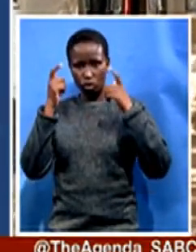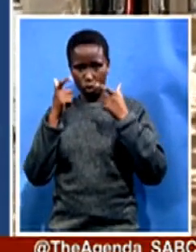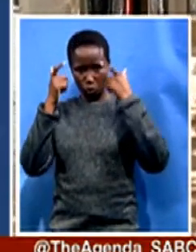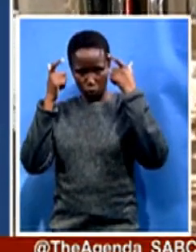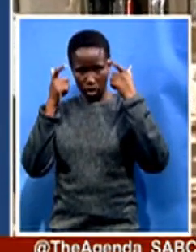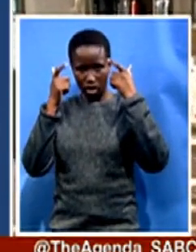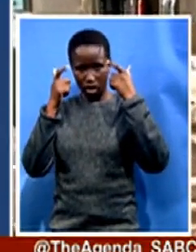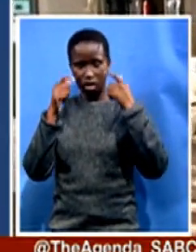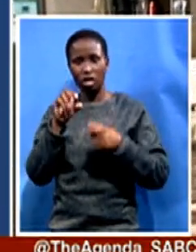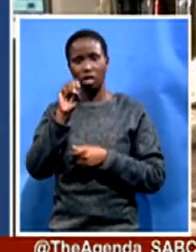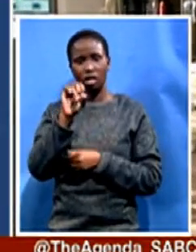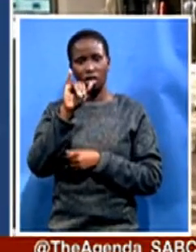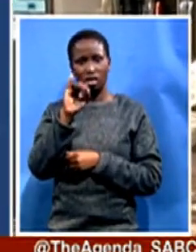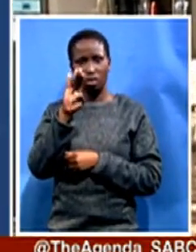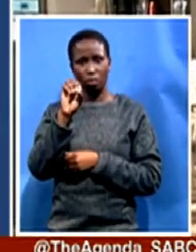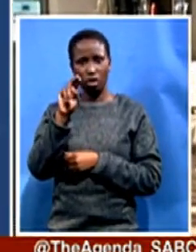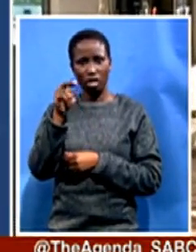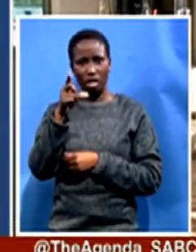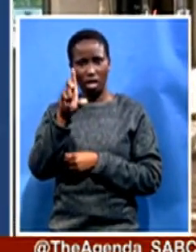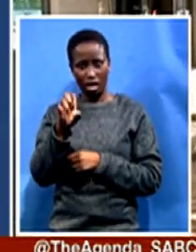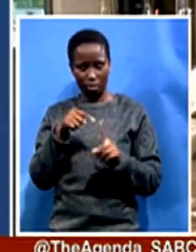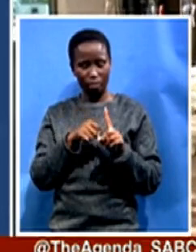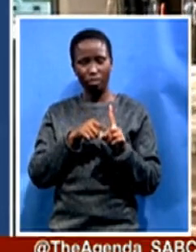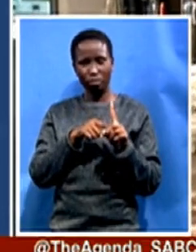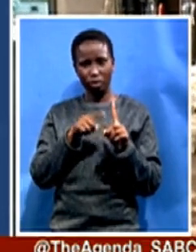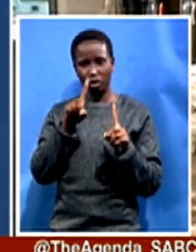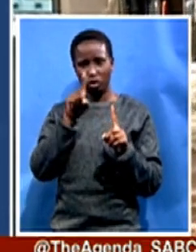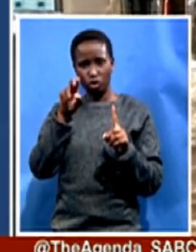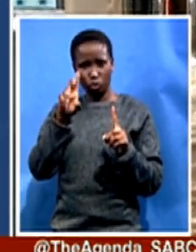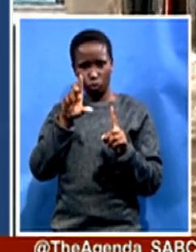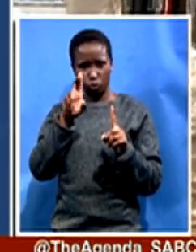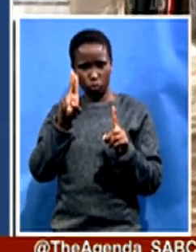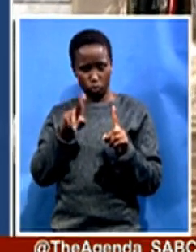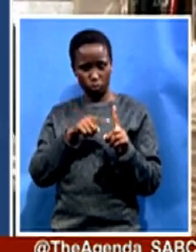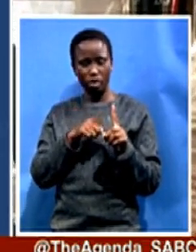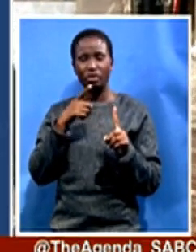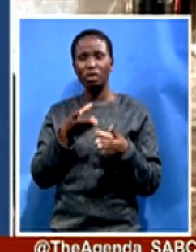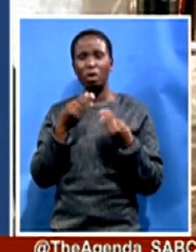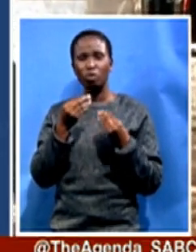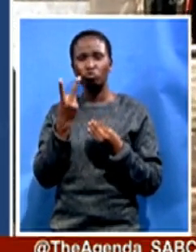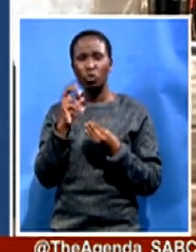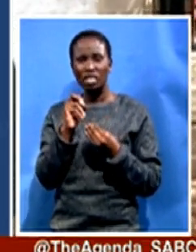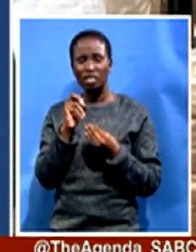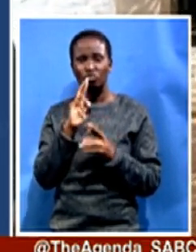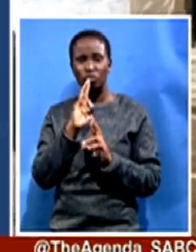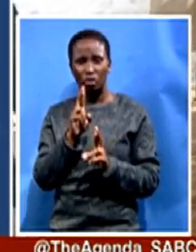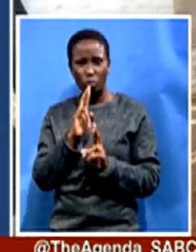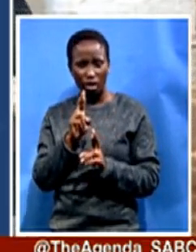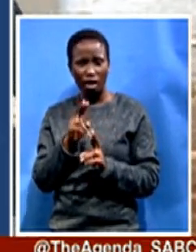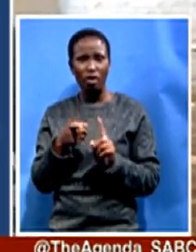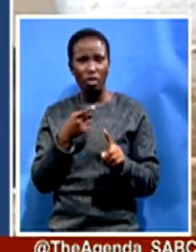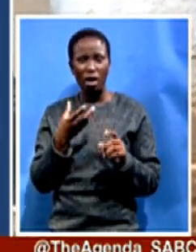having stated about 20 respondents, about 6 queens in there,